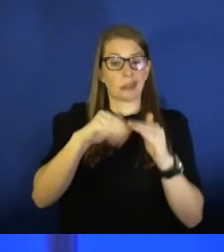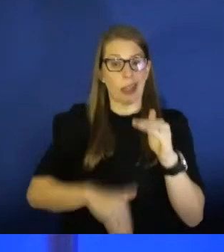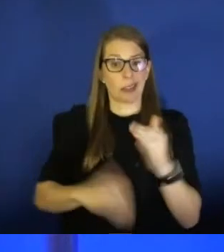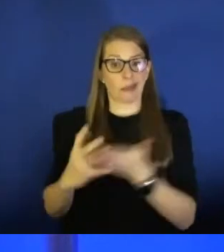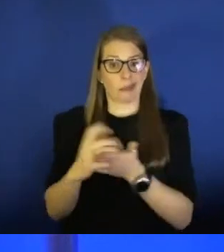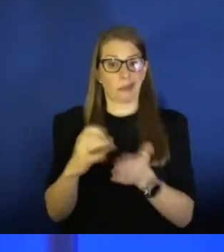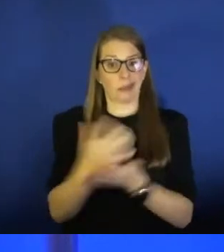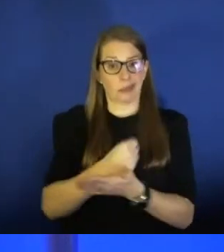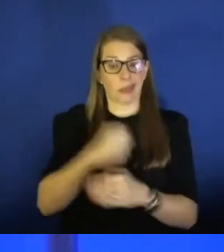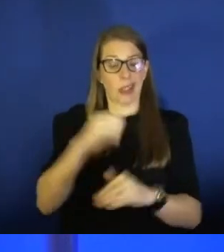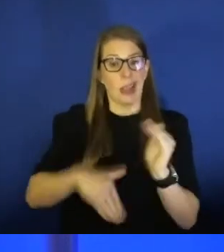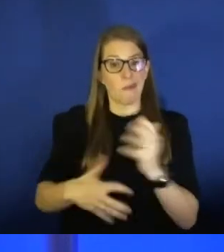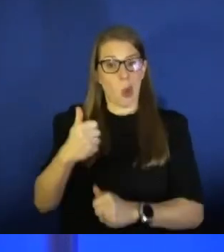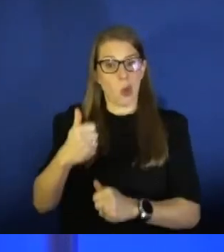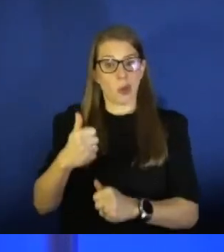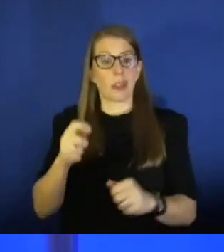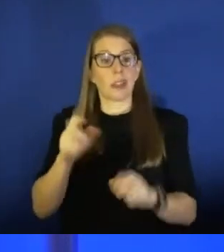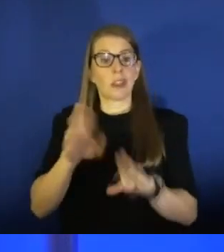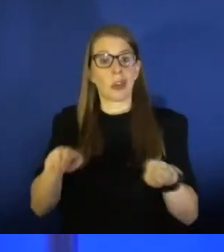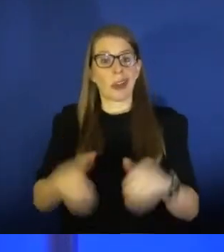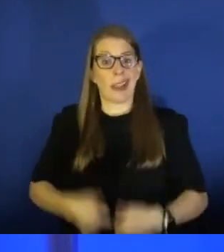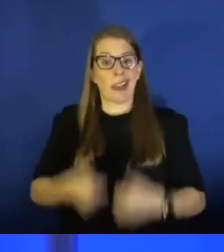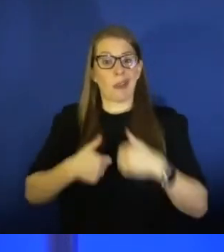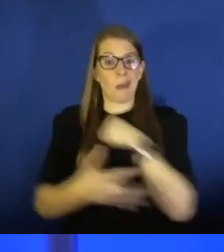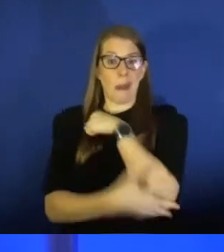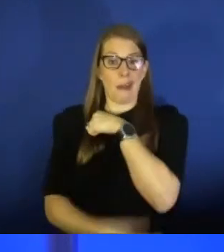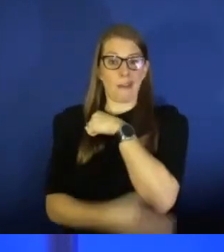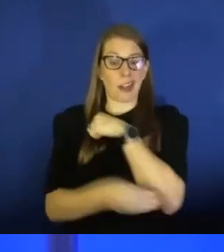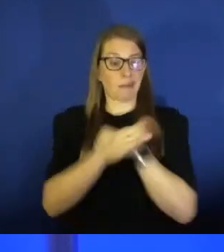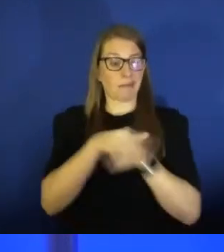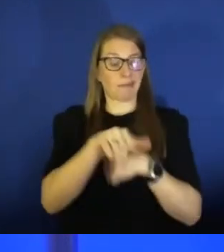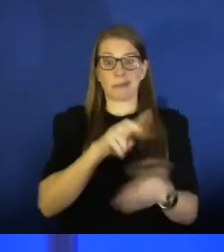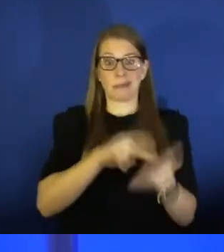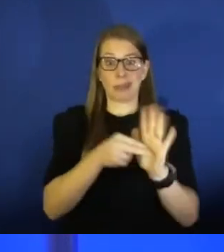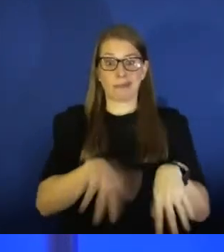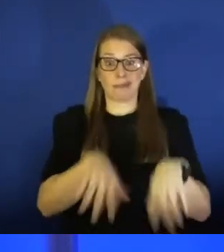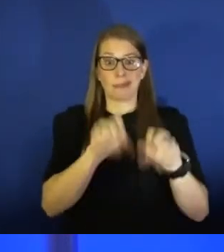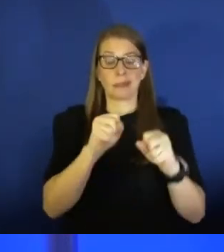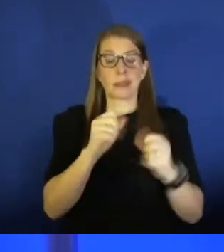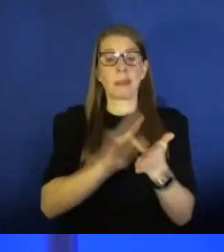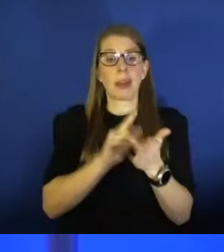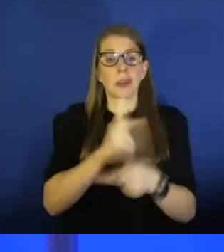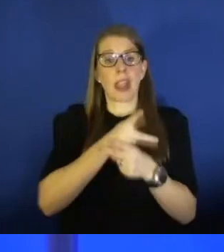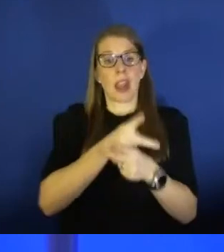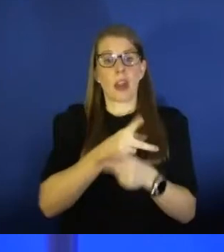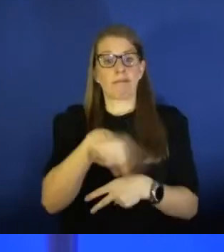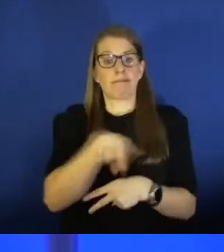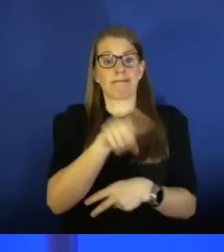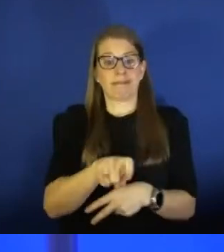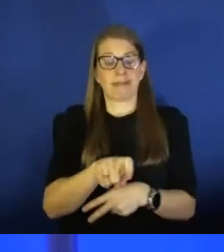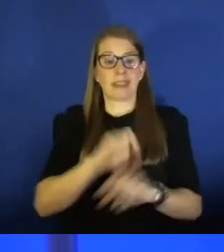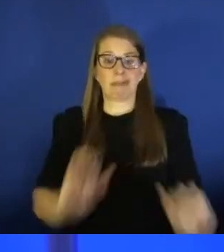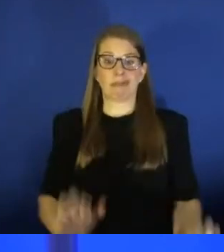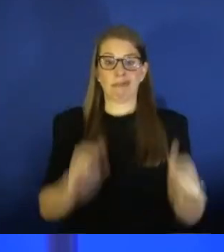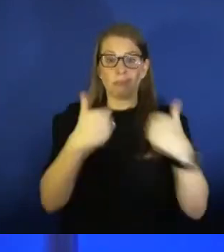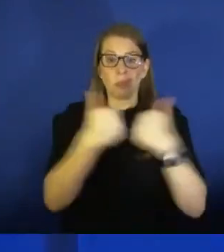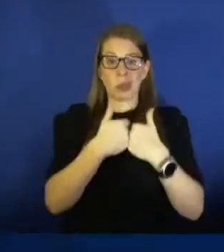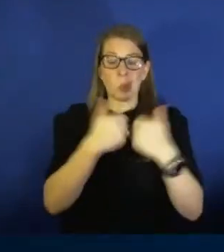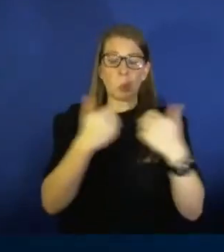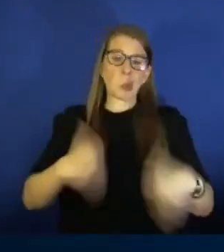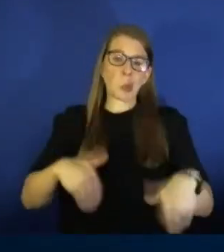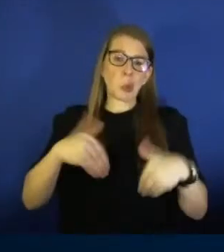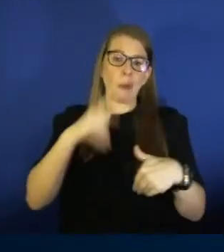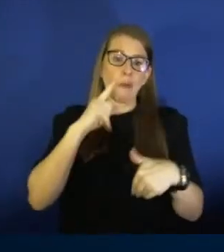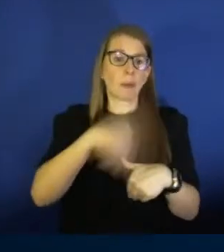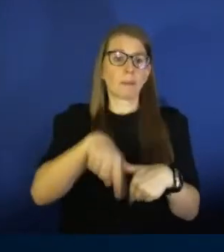living in poverty, getting the medical care that they need to stay healthy can be beyond challenging for those folks. That's where the Kansas